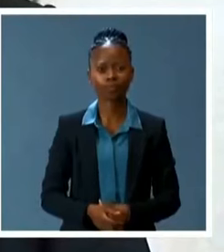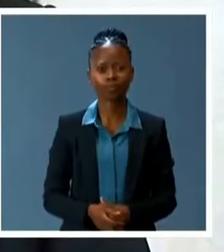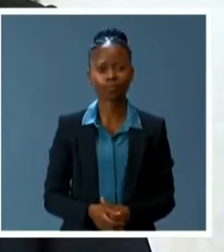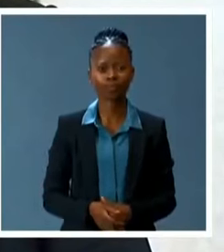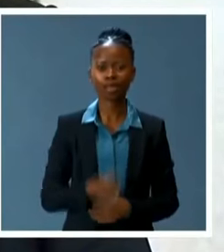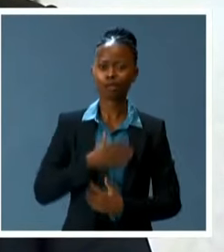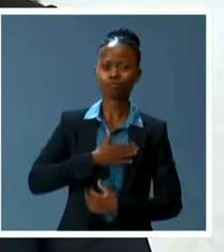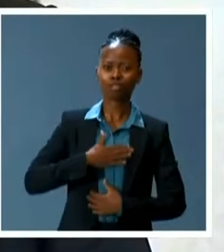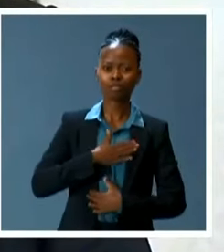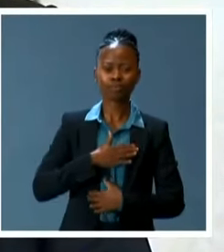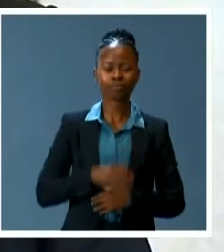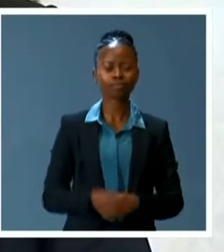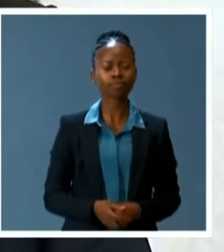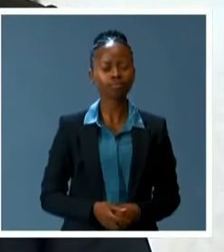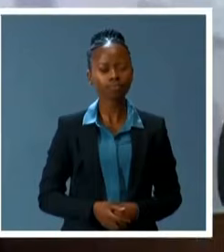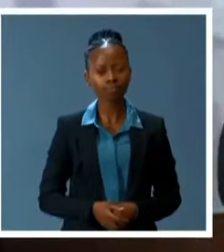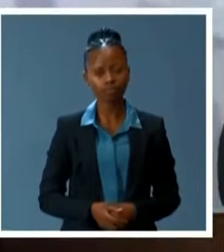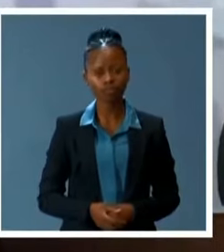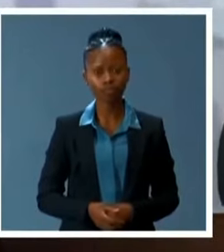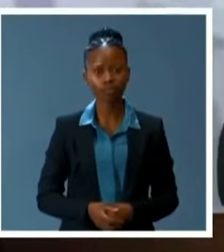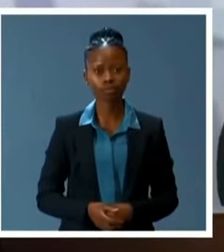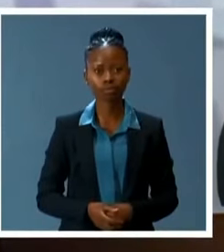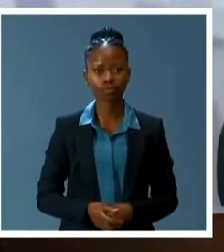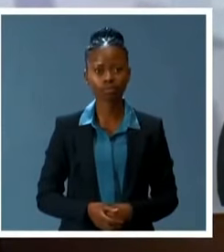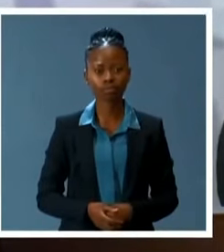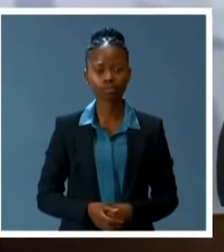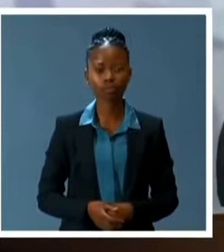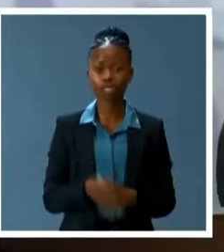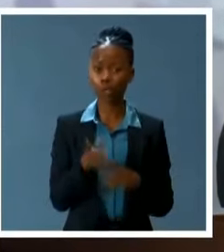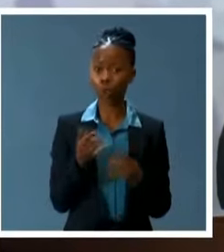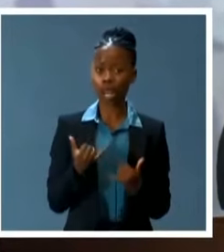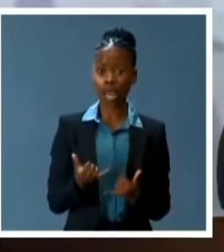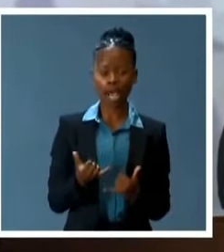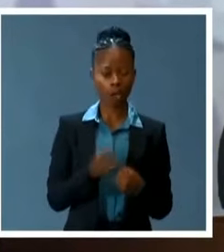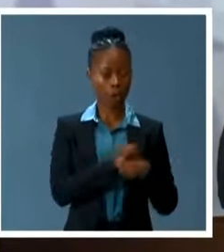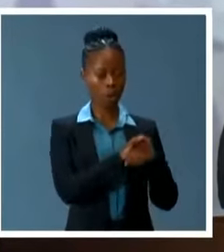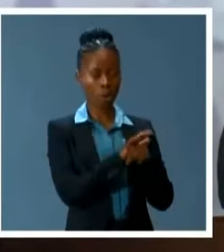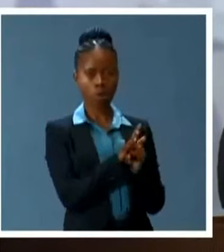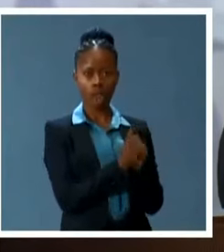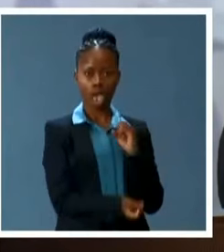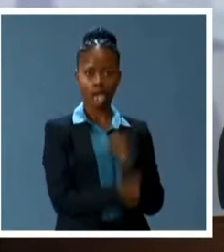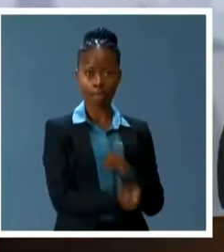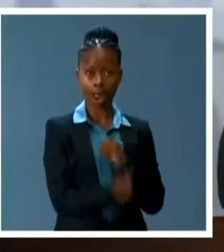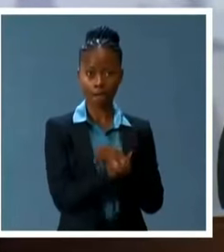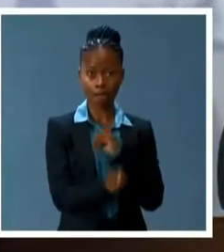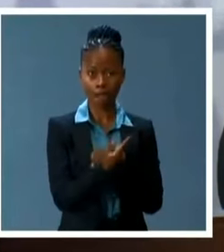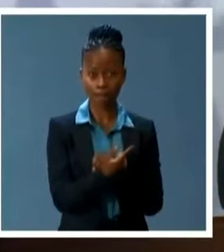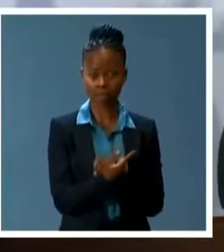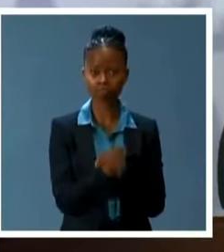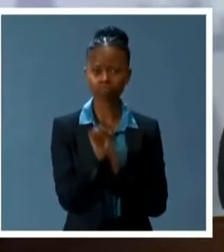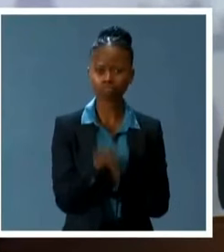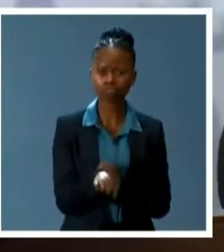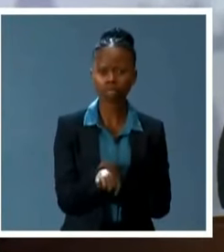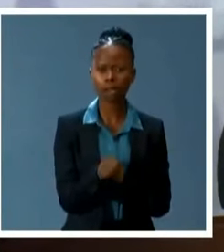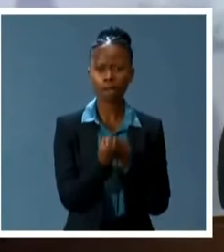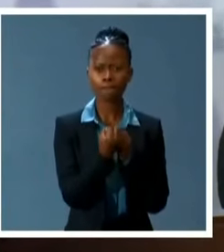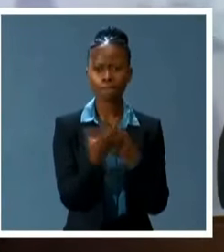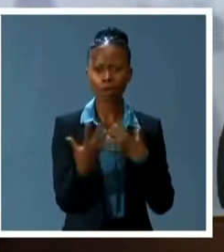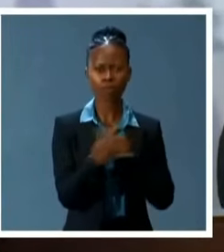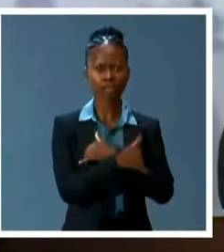Pleasure. As a rapid response to COVID, we've seen a number of nation states take